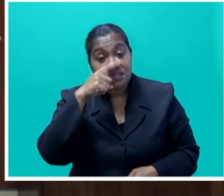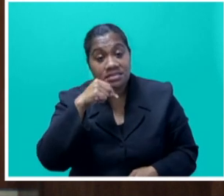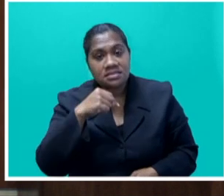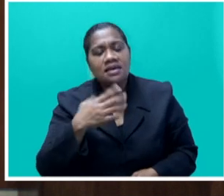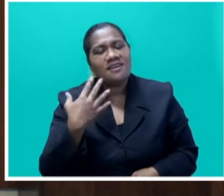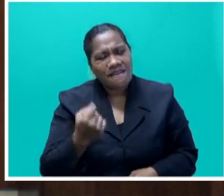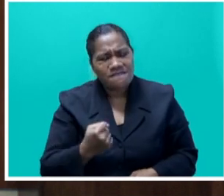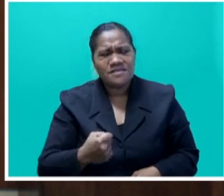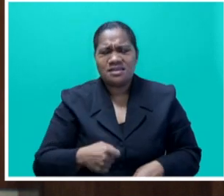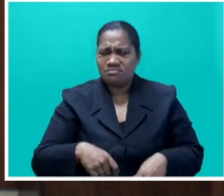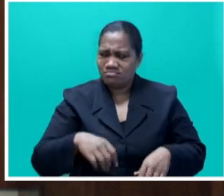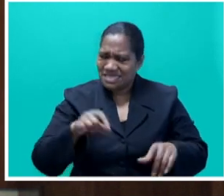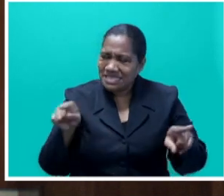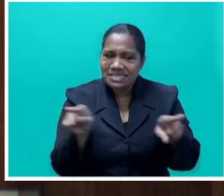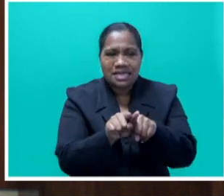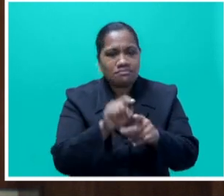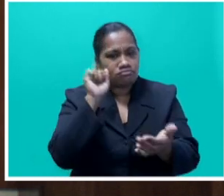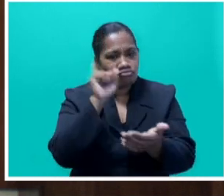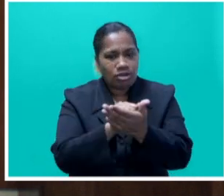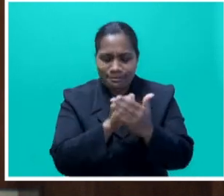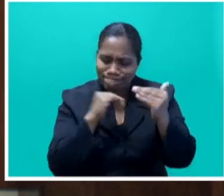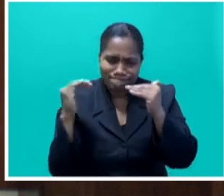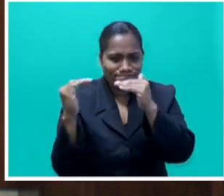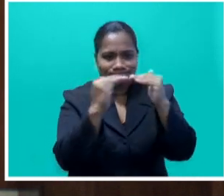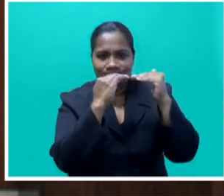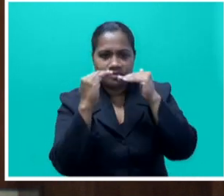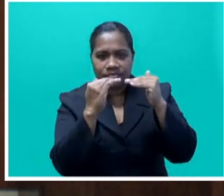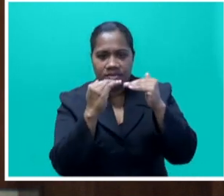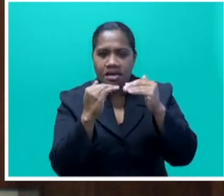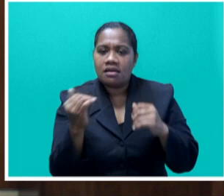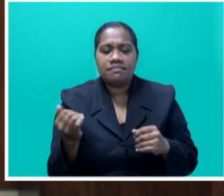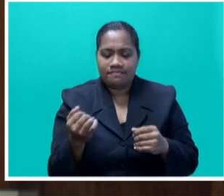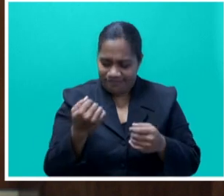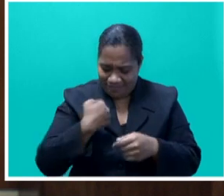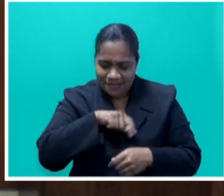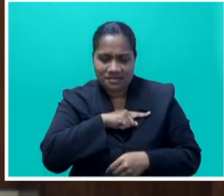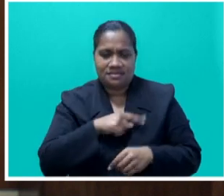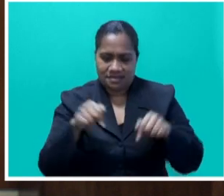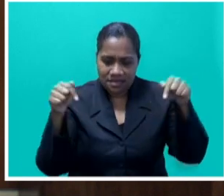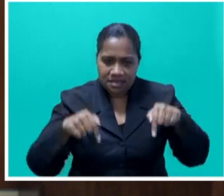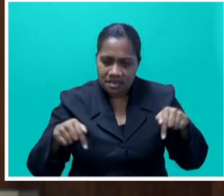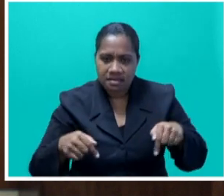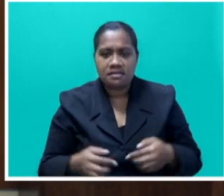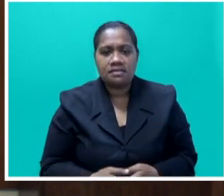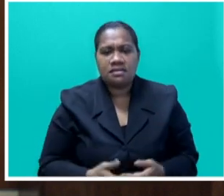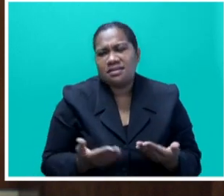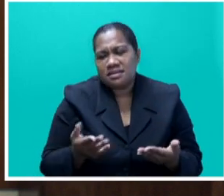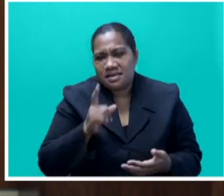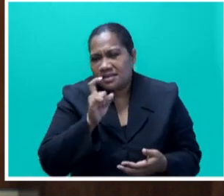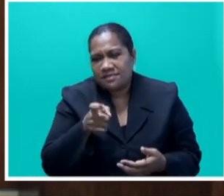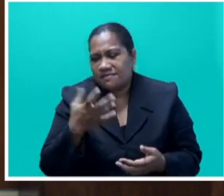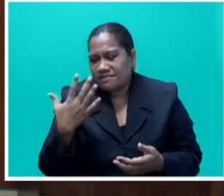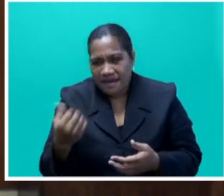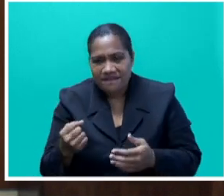the same rights as any of us here, and particularly even if they're in a nursing or